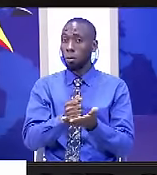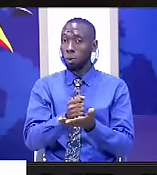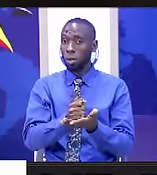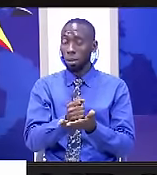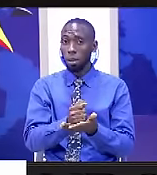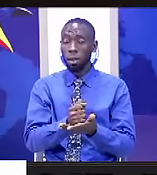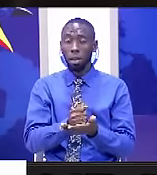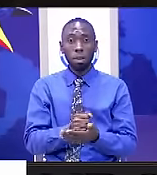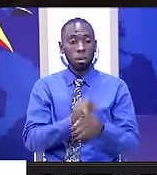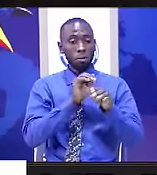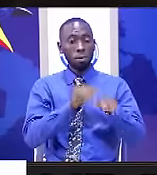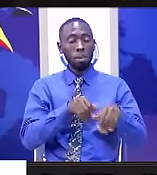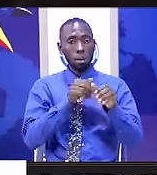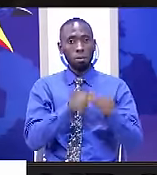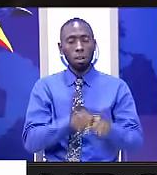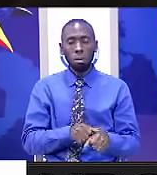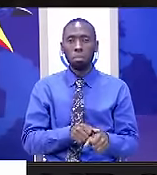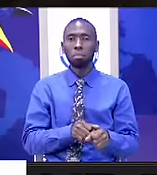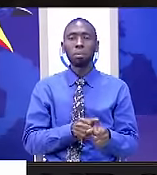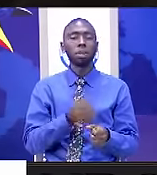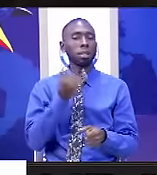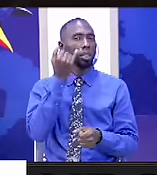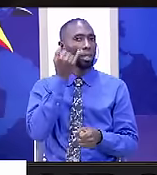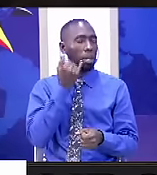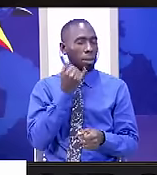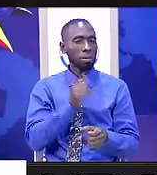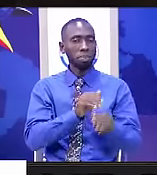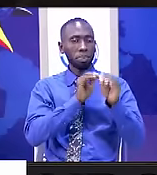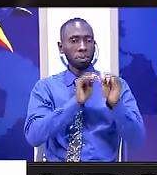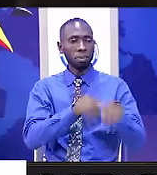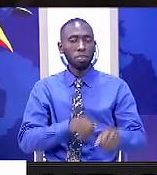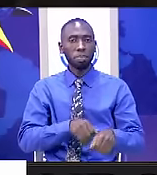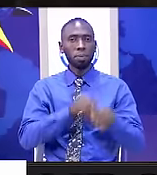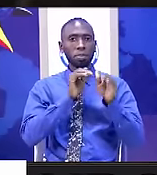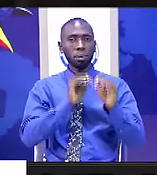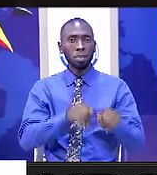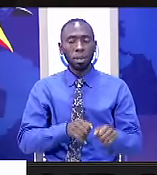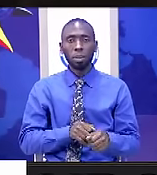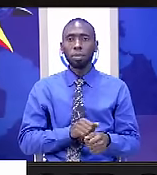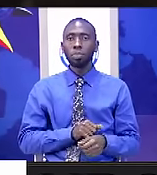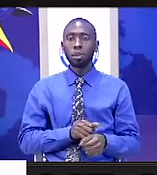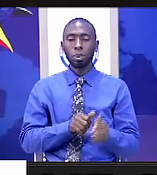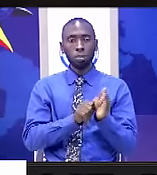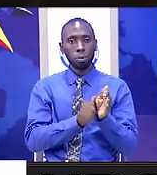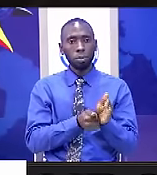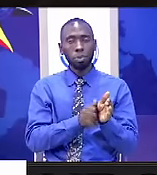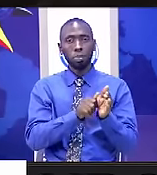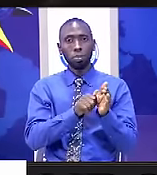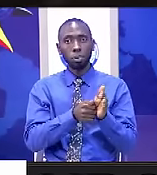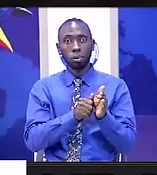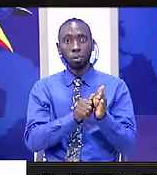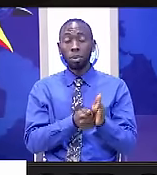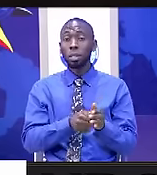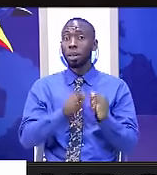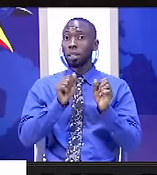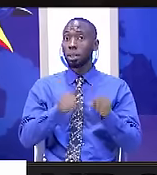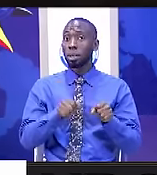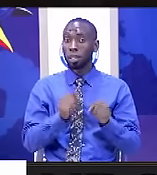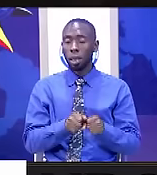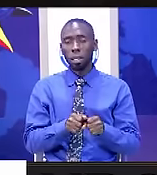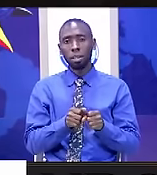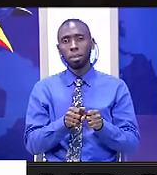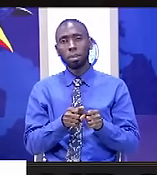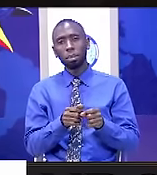ddala ekiraga nti abalimi bongedde mu nnyo amaanyi. It has been growing. Yes, it fluctuates, but it has